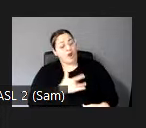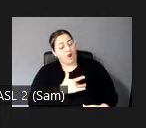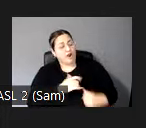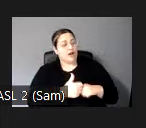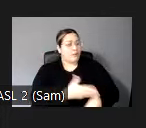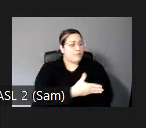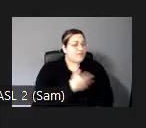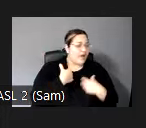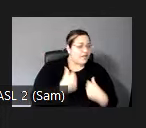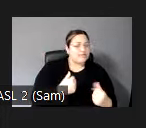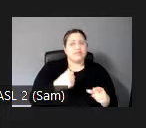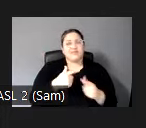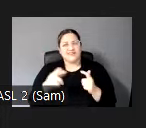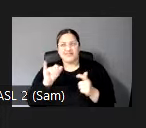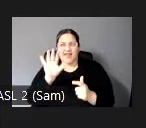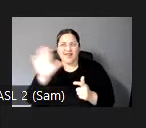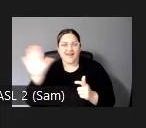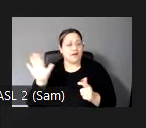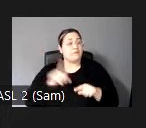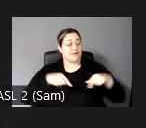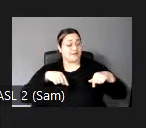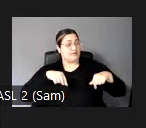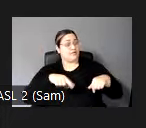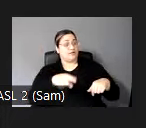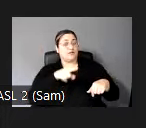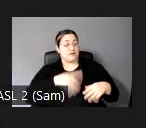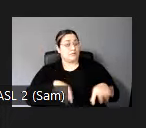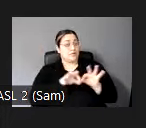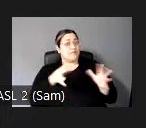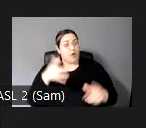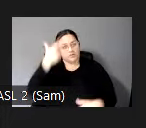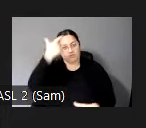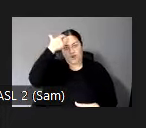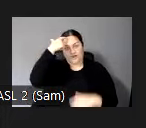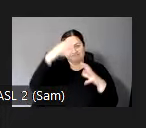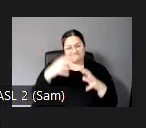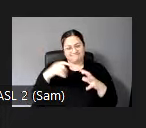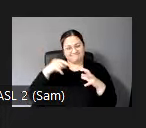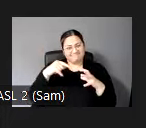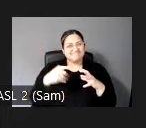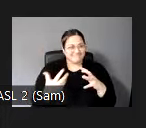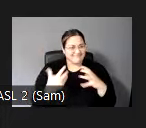for our heart and for our body, generally speaking, are good for the brain. Some additional things that